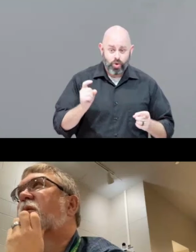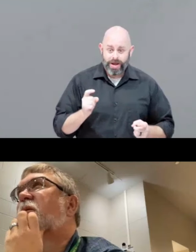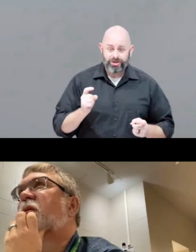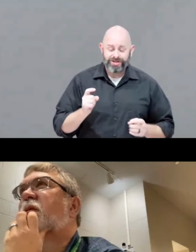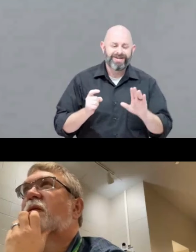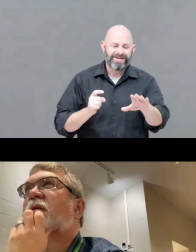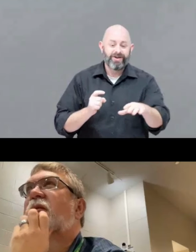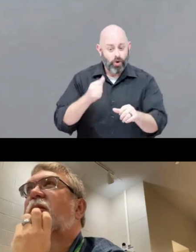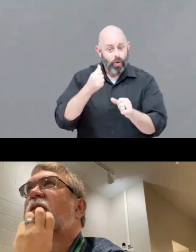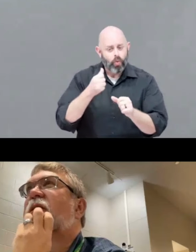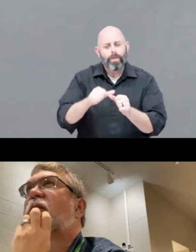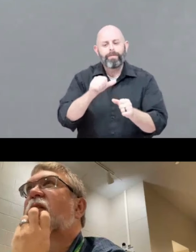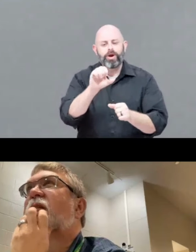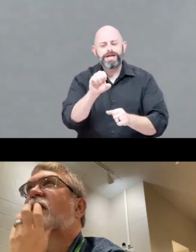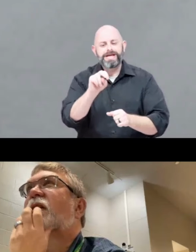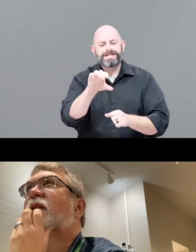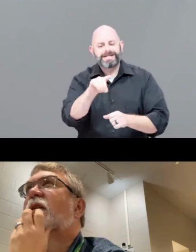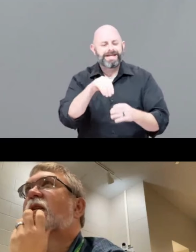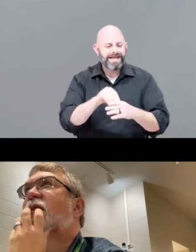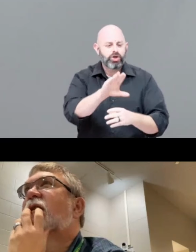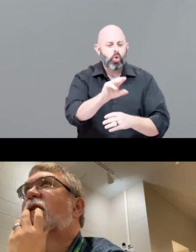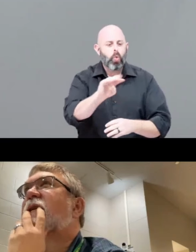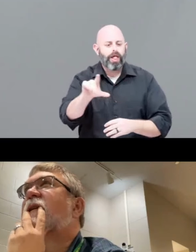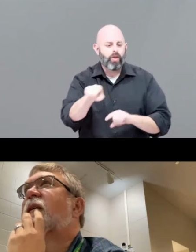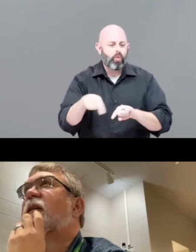Remember EMCSD in your will. Well,